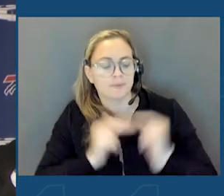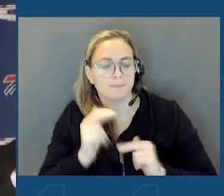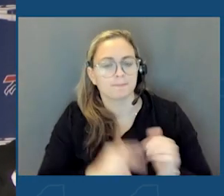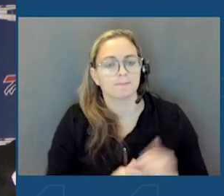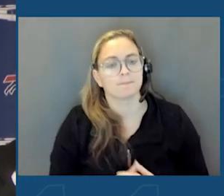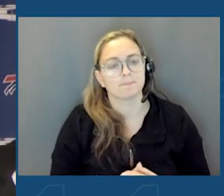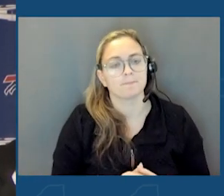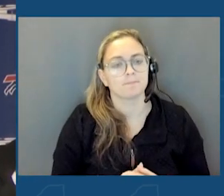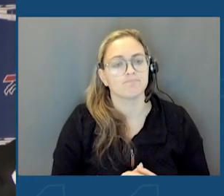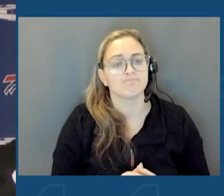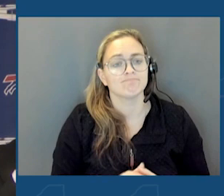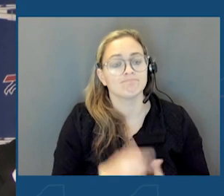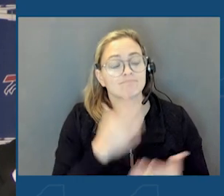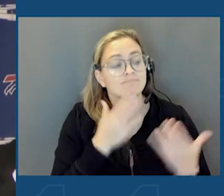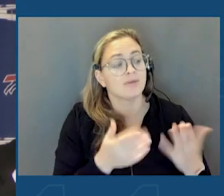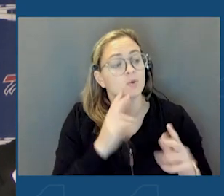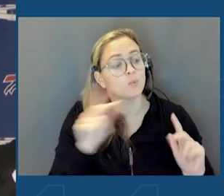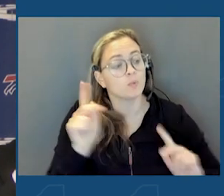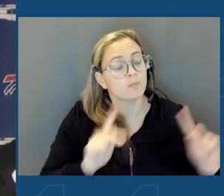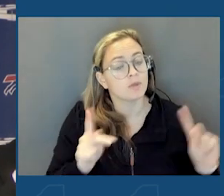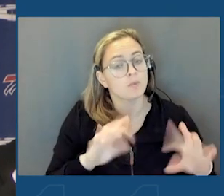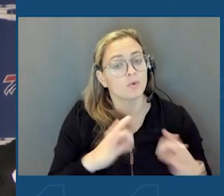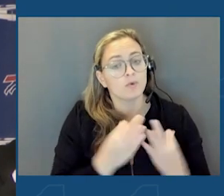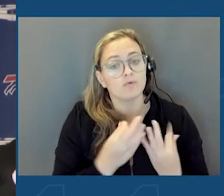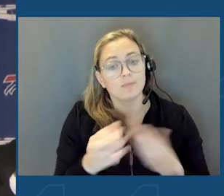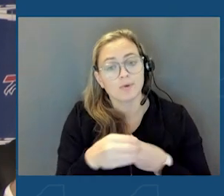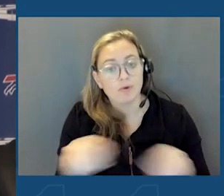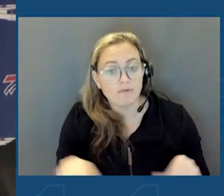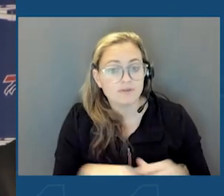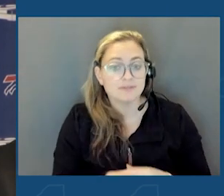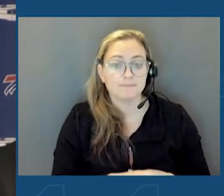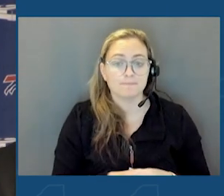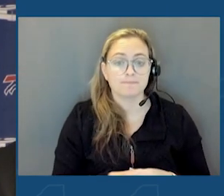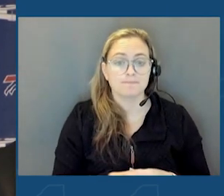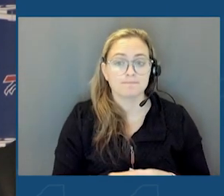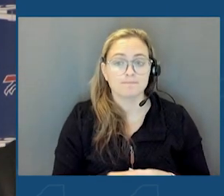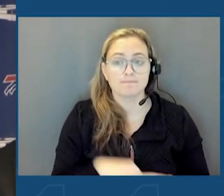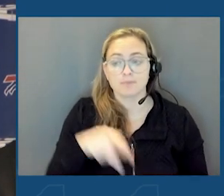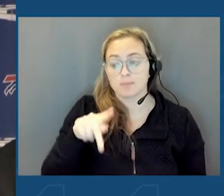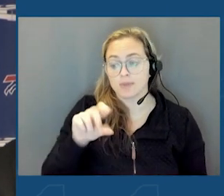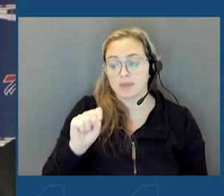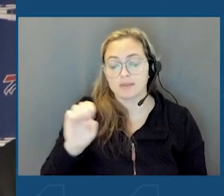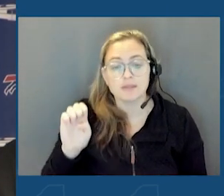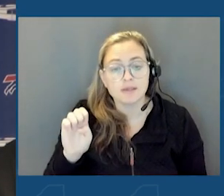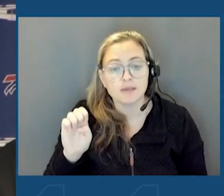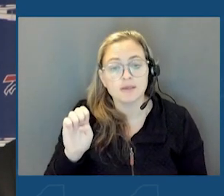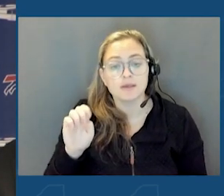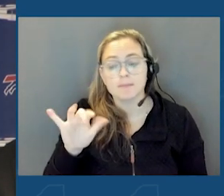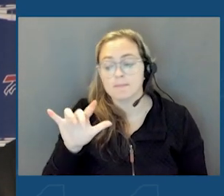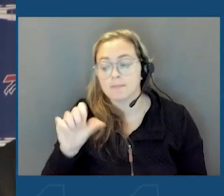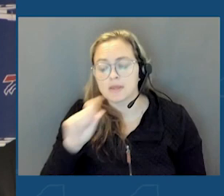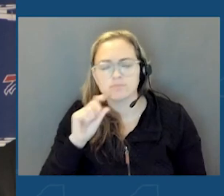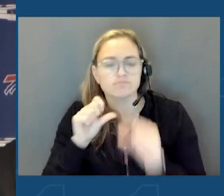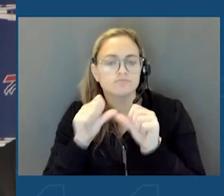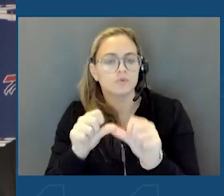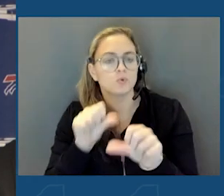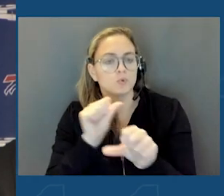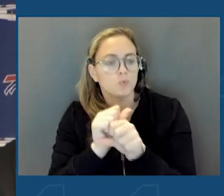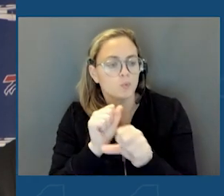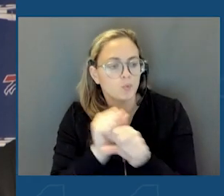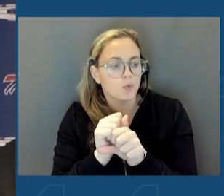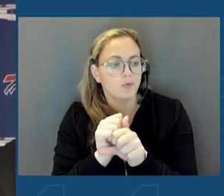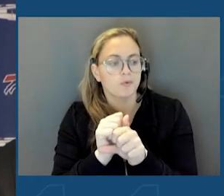I want to thank our people at our family office, at PSE, and at the Bills, who continue to work